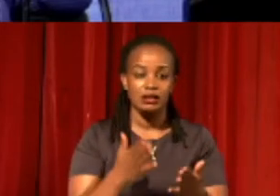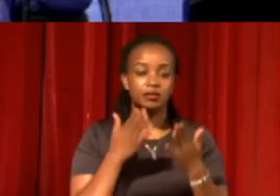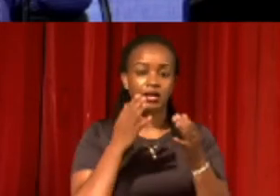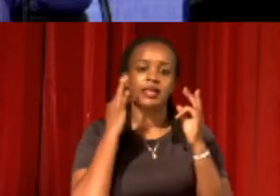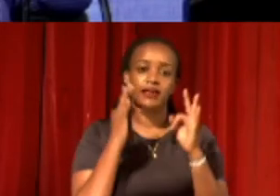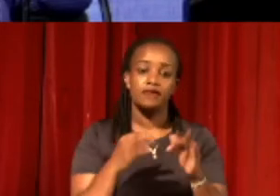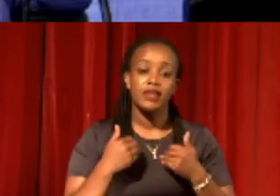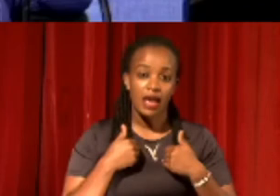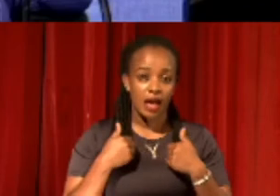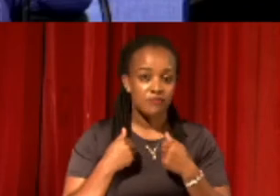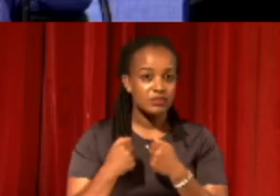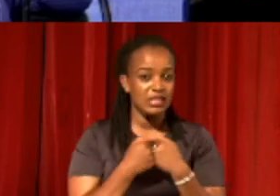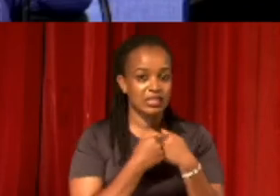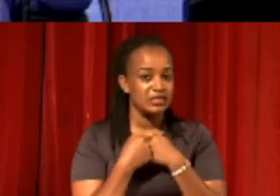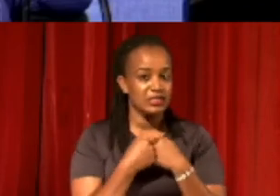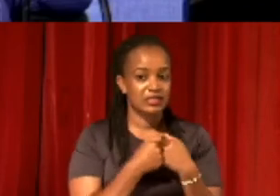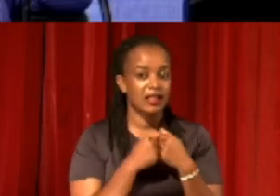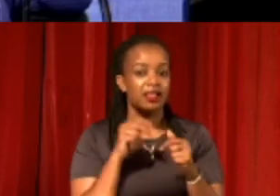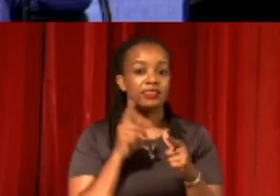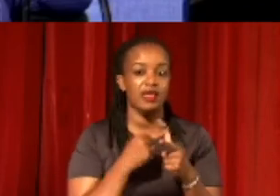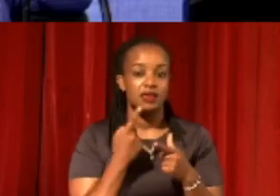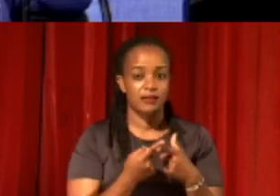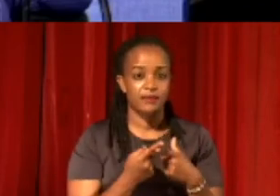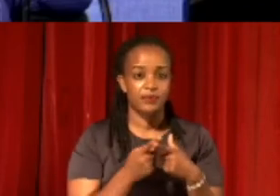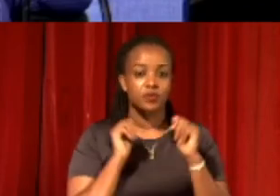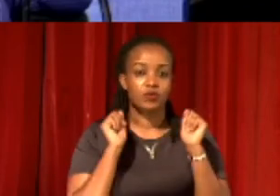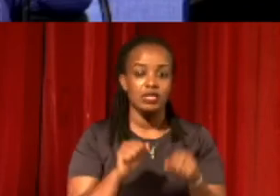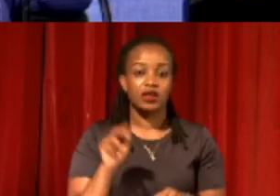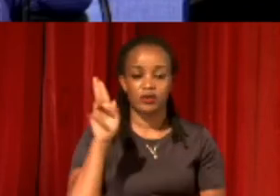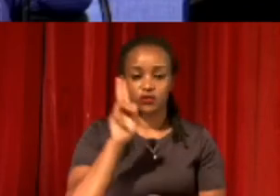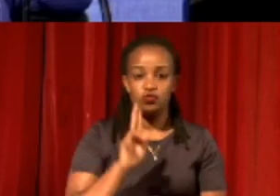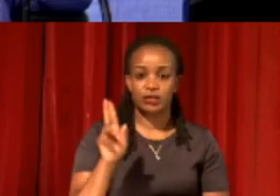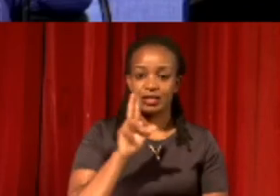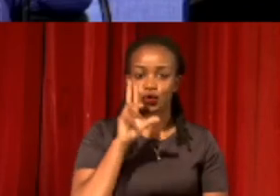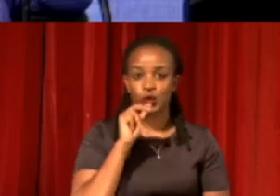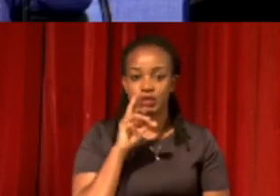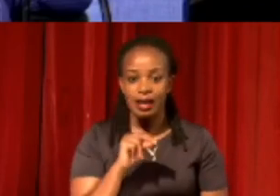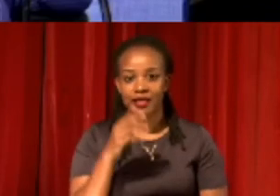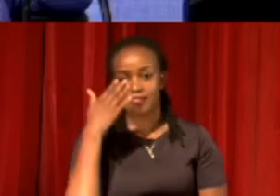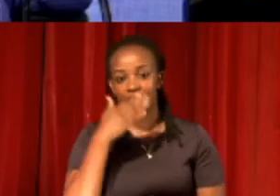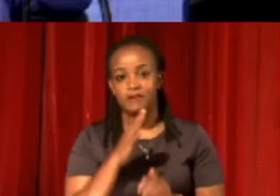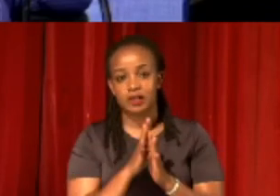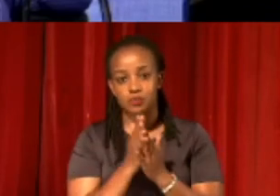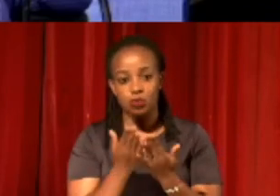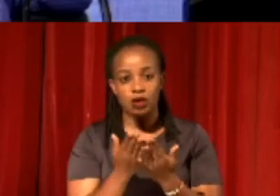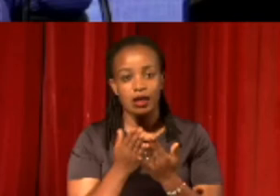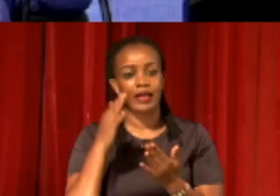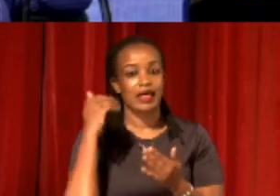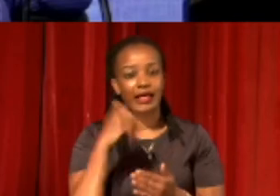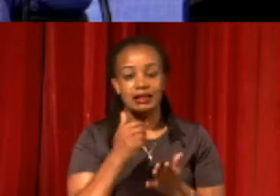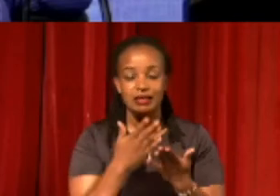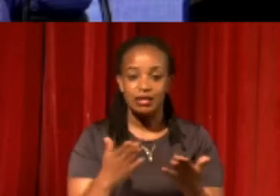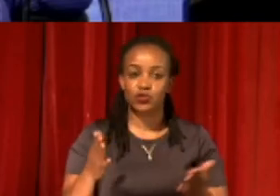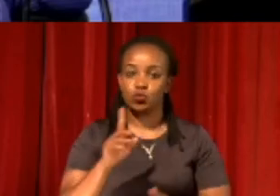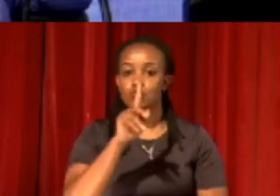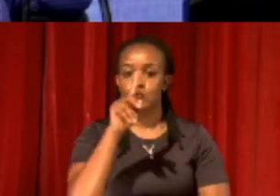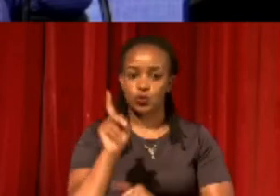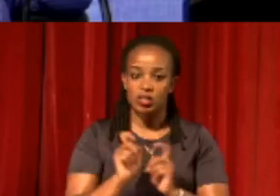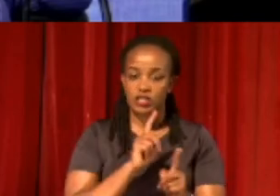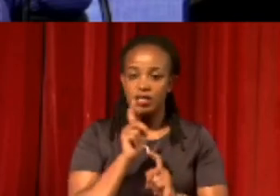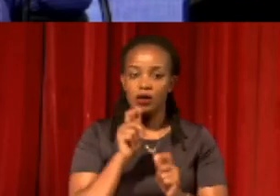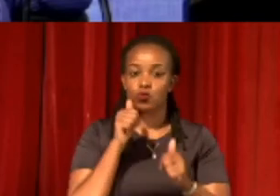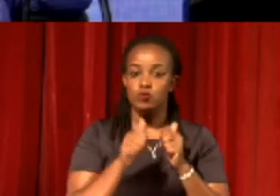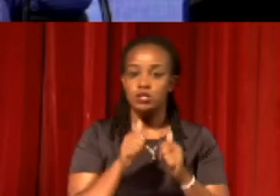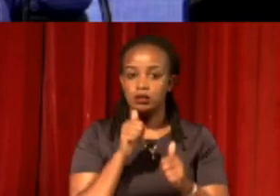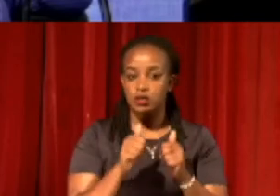making those submissions, then we shall also provide platforms where they can be able to reach us and we can be able to make it a lot easier for them to access